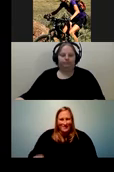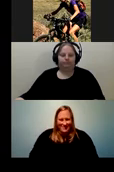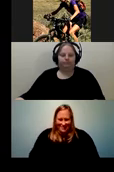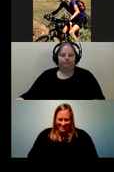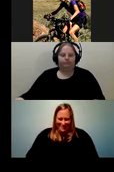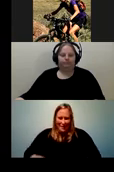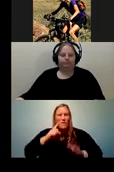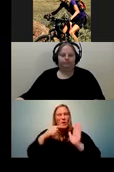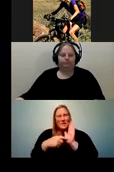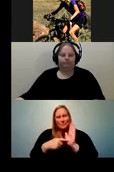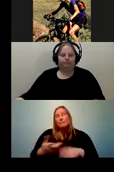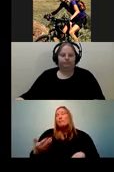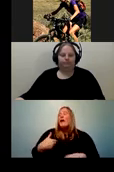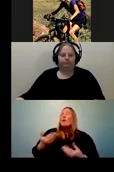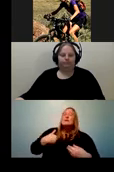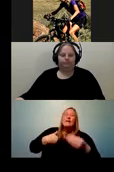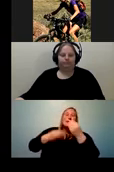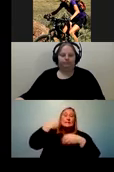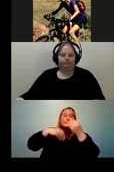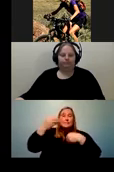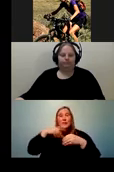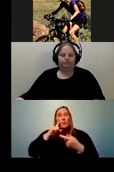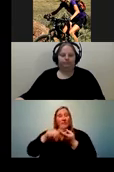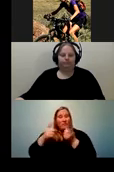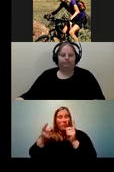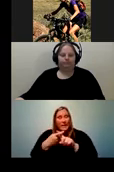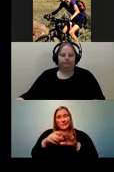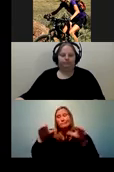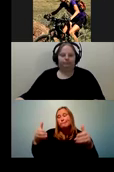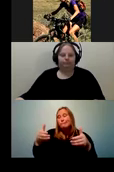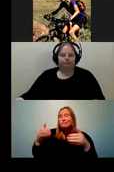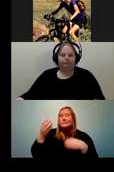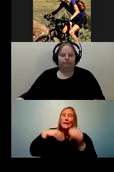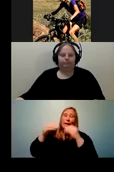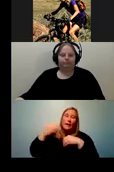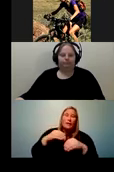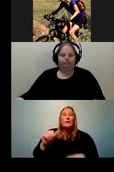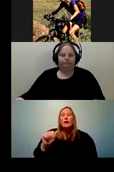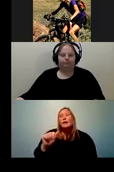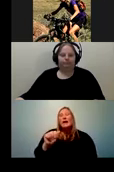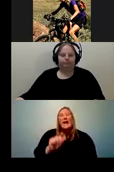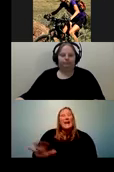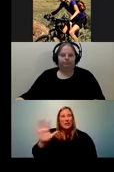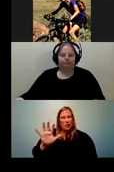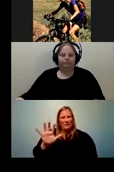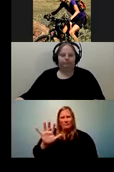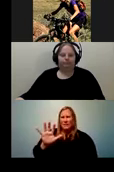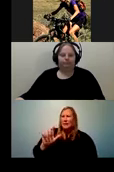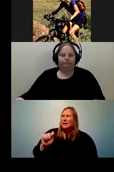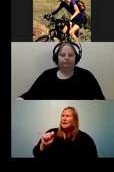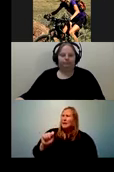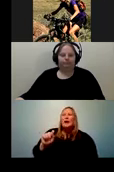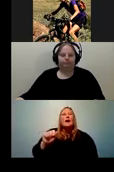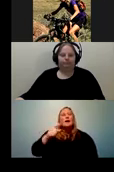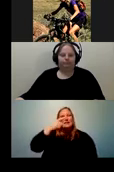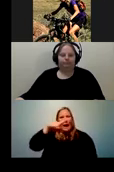having dinner with some friends, and we were having some Asian takeout food, and I think it might have been Thai food, and it comes